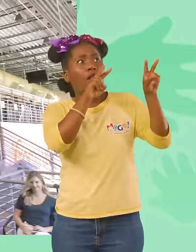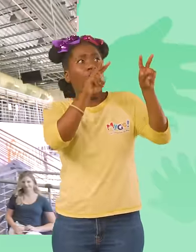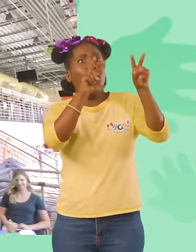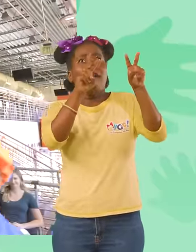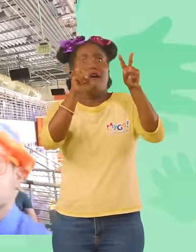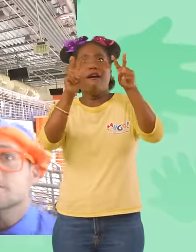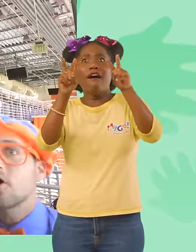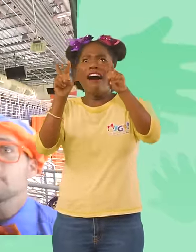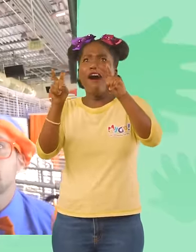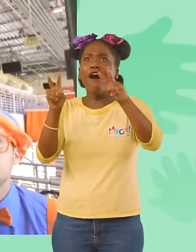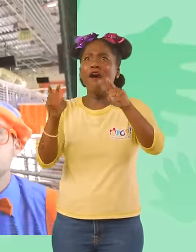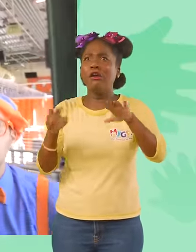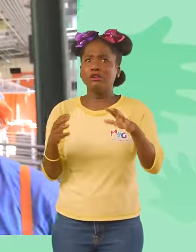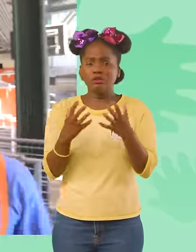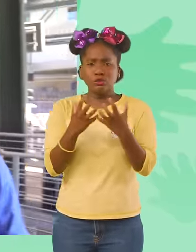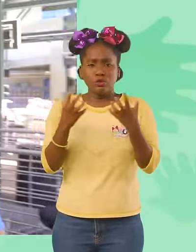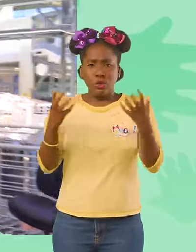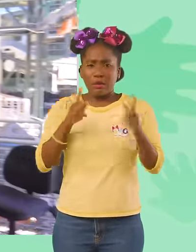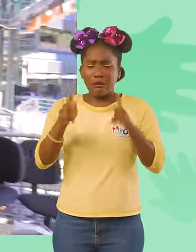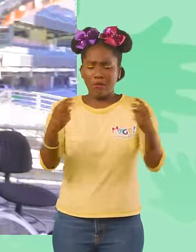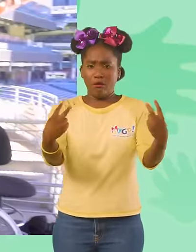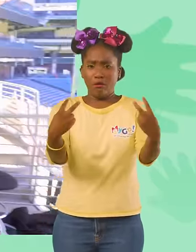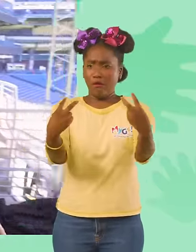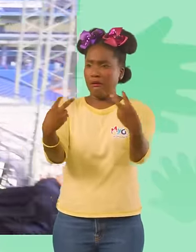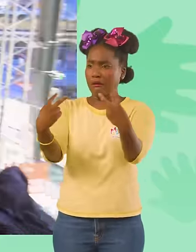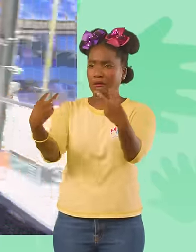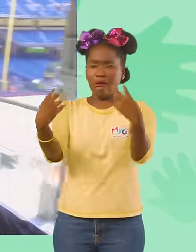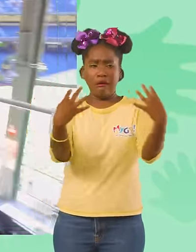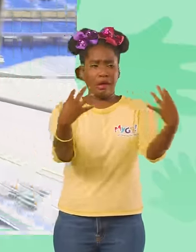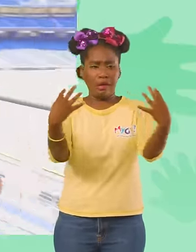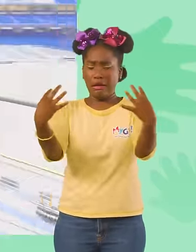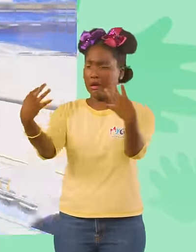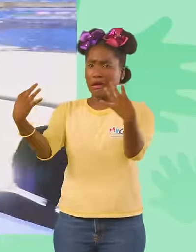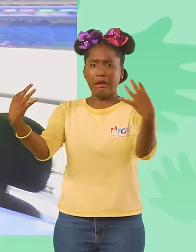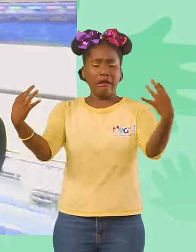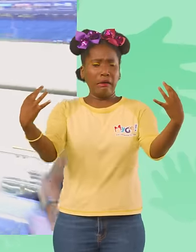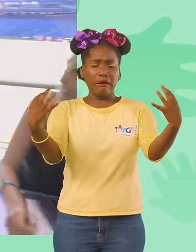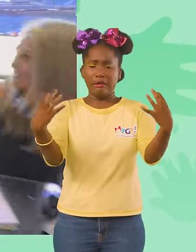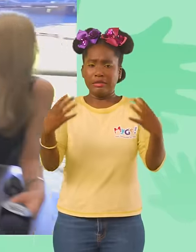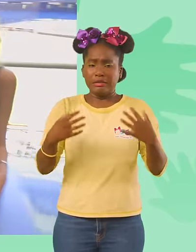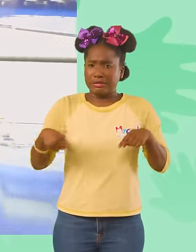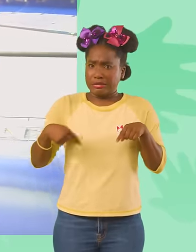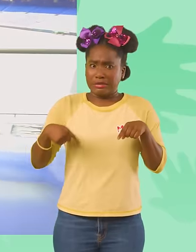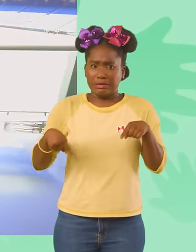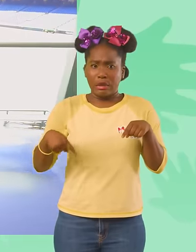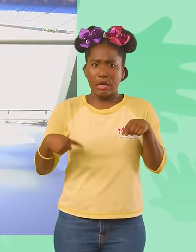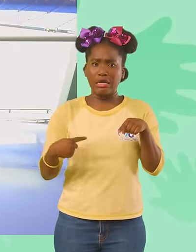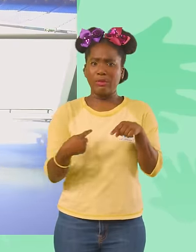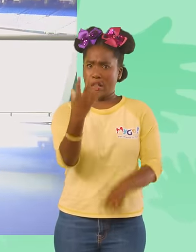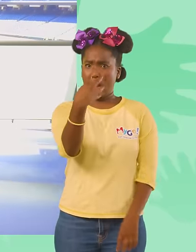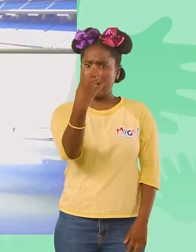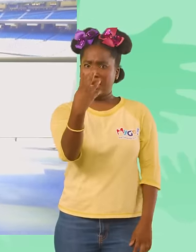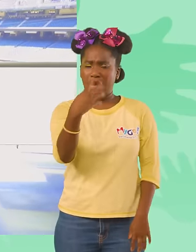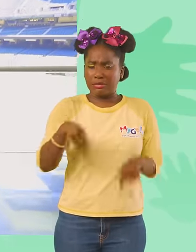Whoa, there's so many people watching us film right now. Must be pretty nerve-wracking being on camera all the